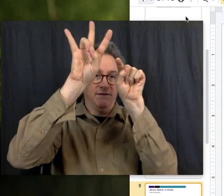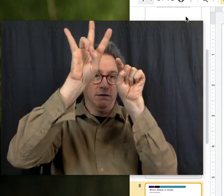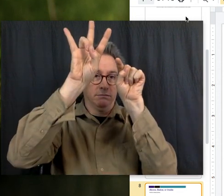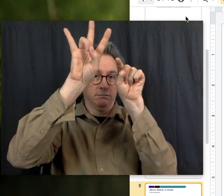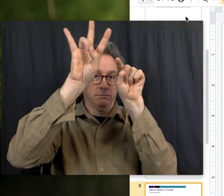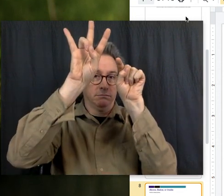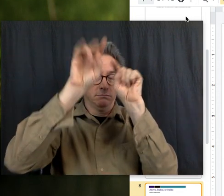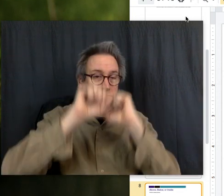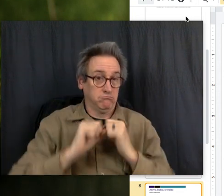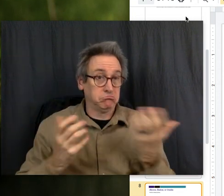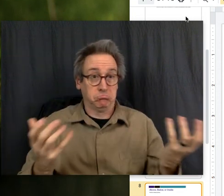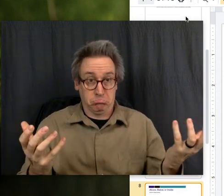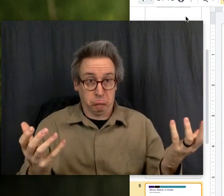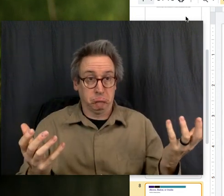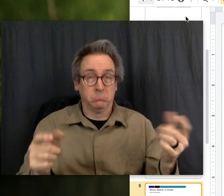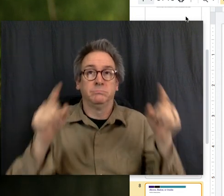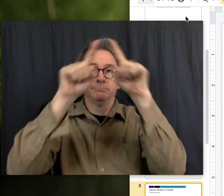7.